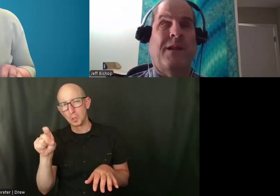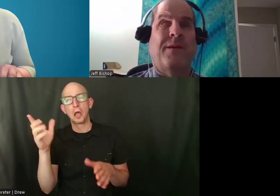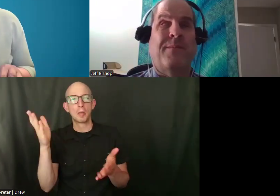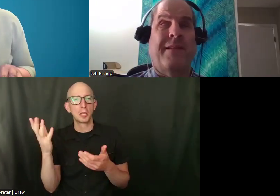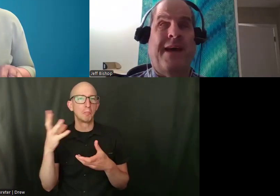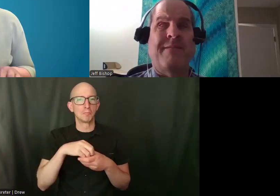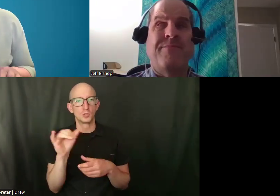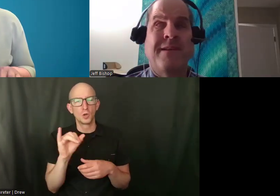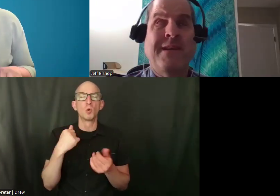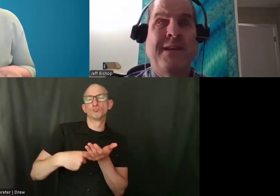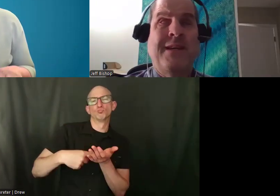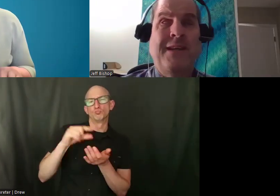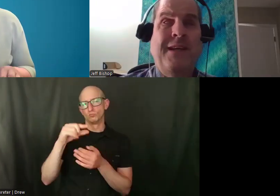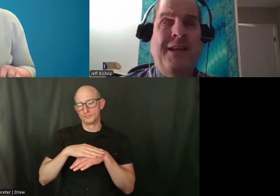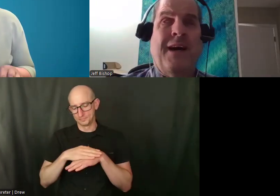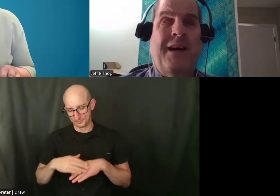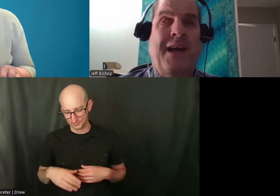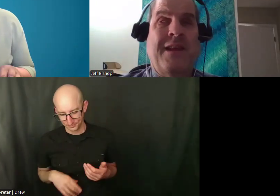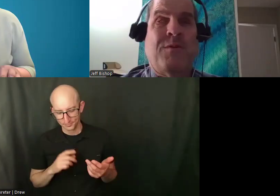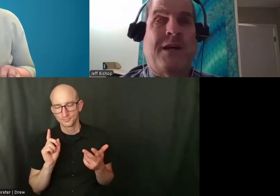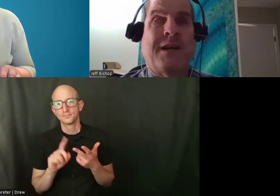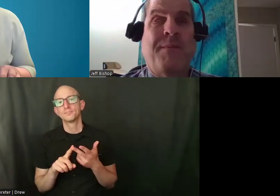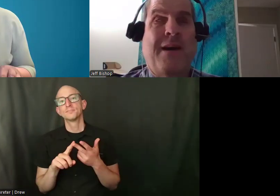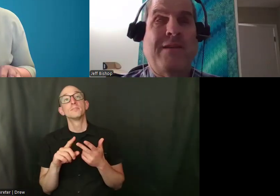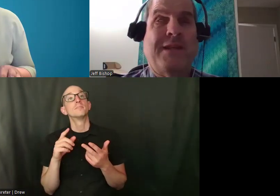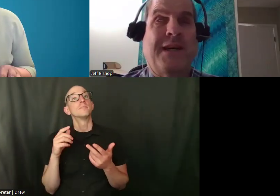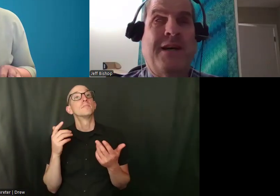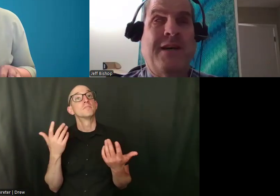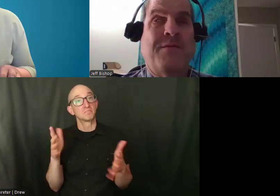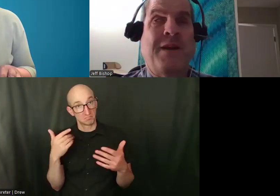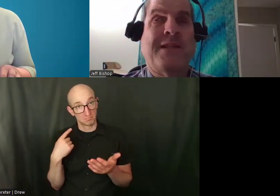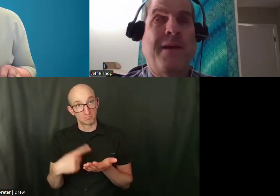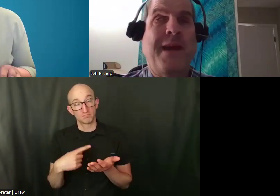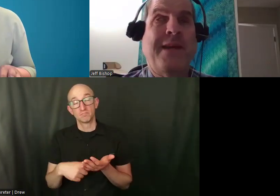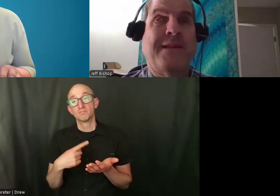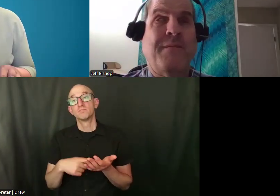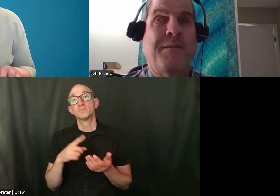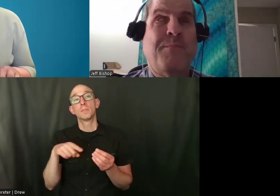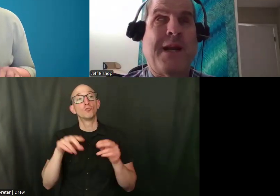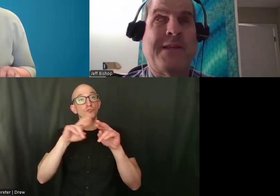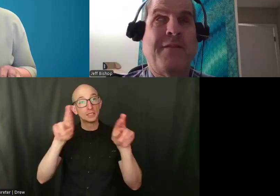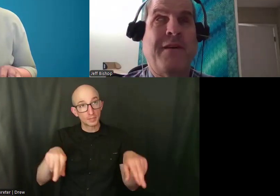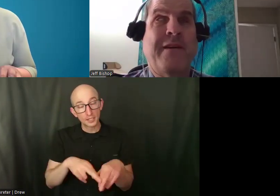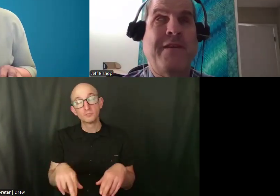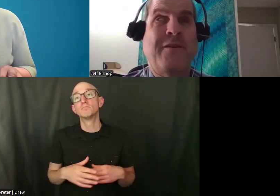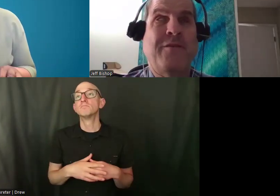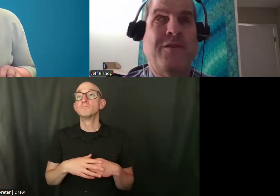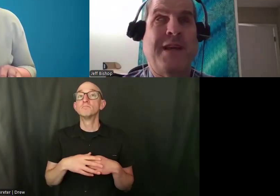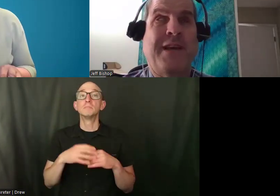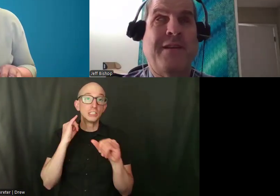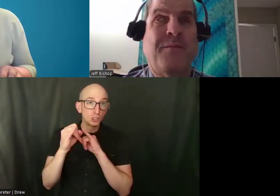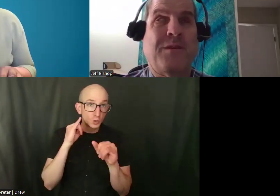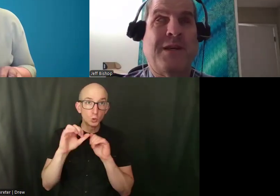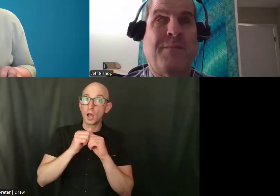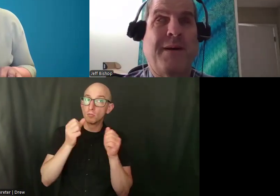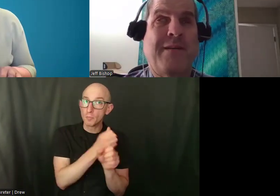a little bit about that. And then we'll talk about resumes and practicing for interviews,